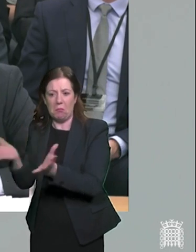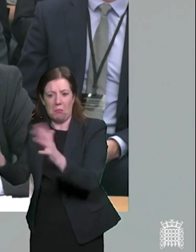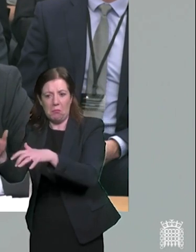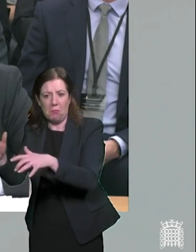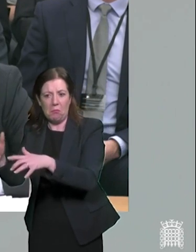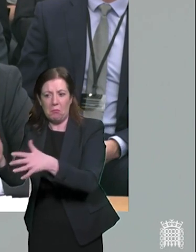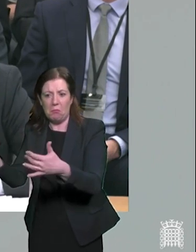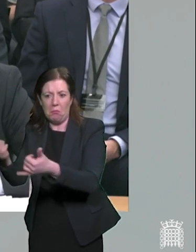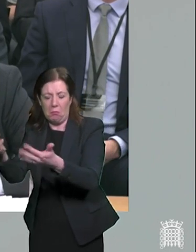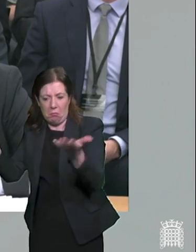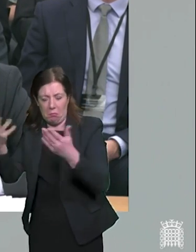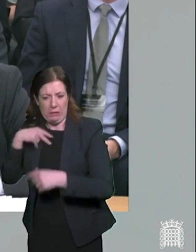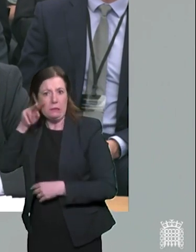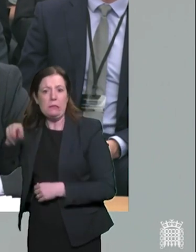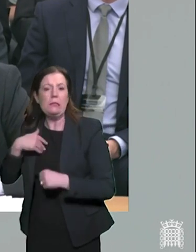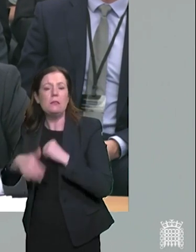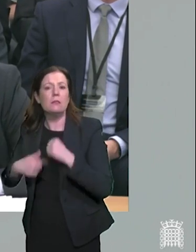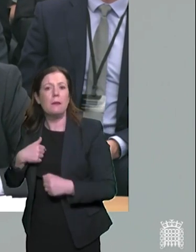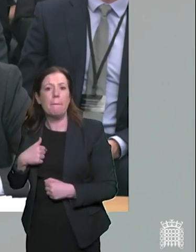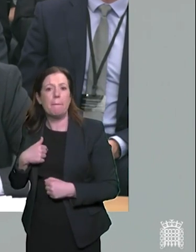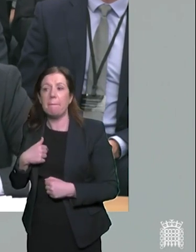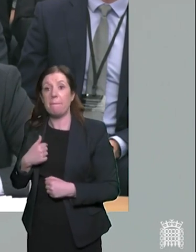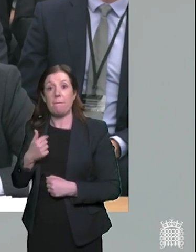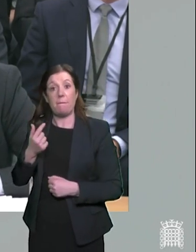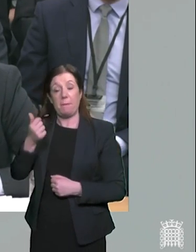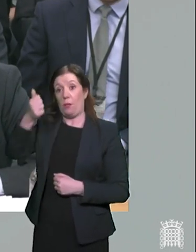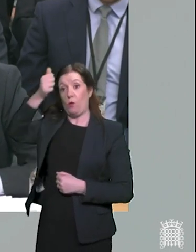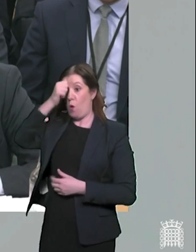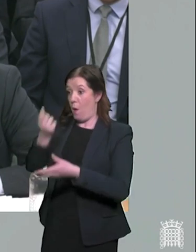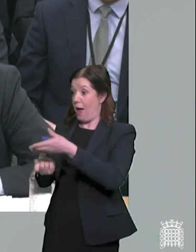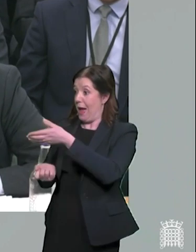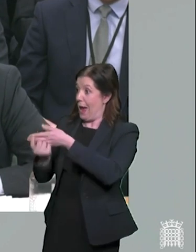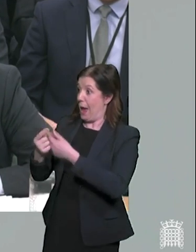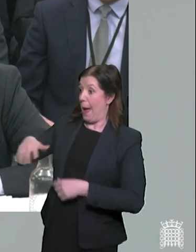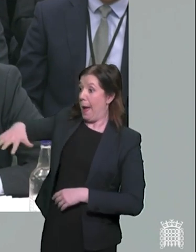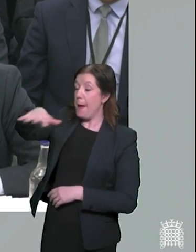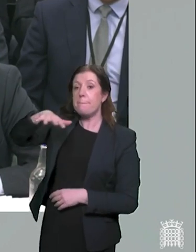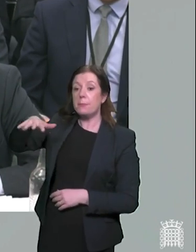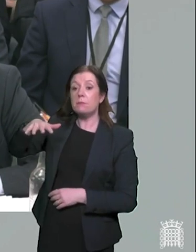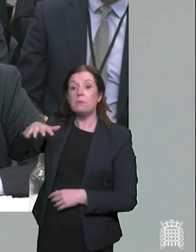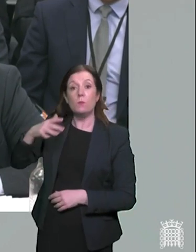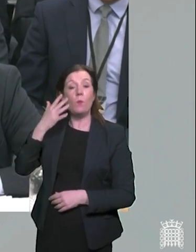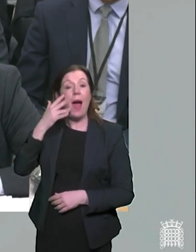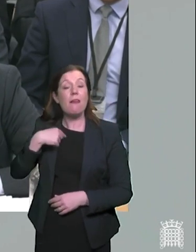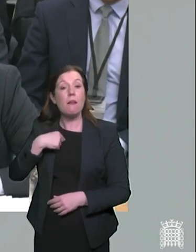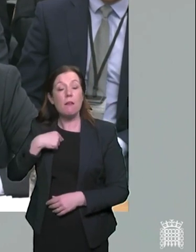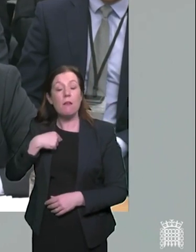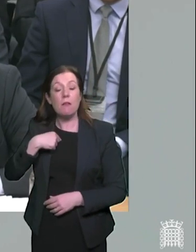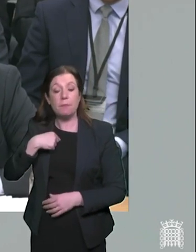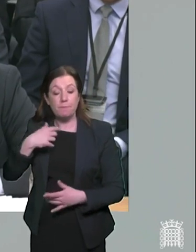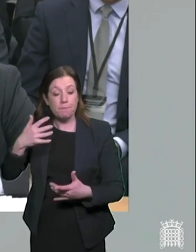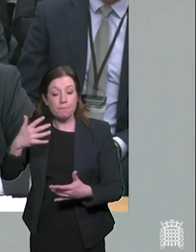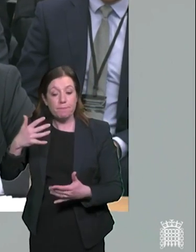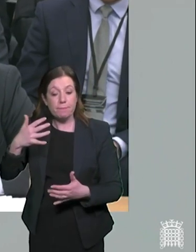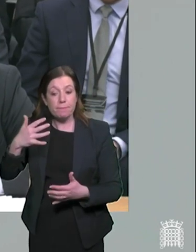gathering going on in the press room on that evening. The first I heard about this thing, the first I knew about it, was when